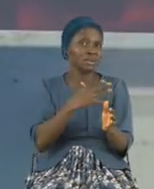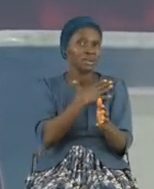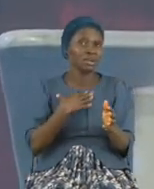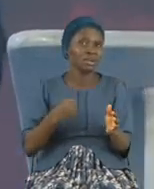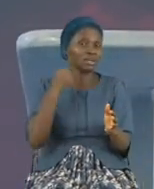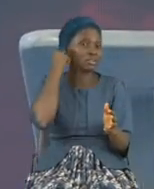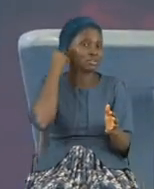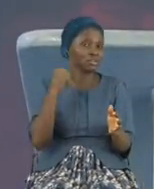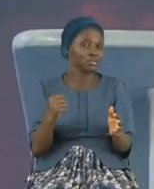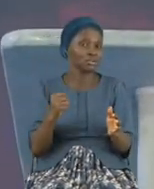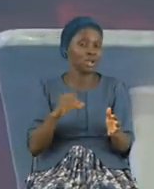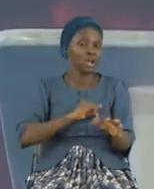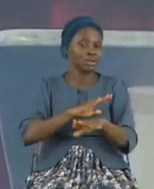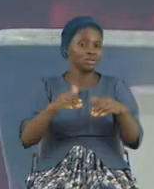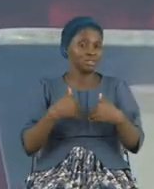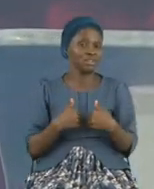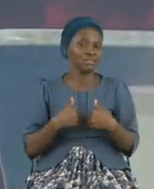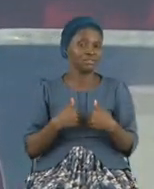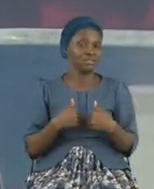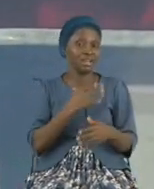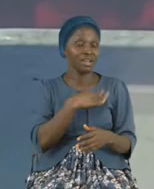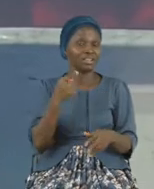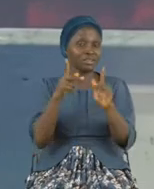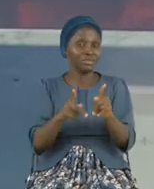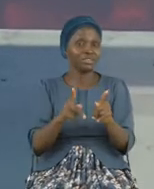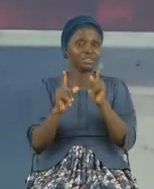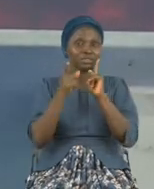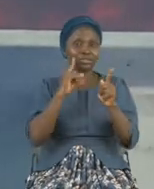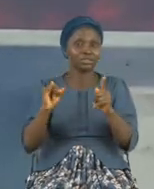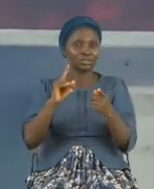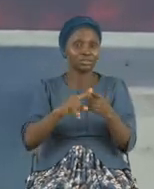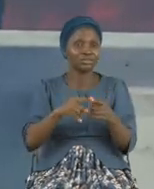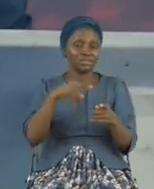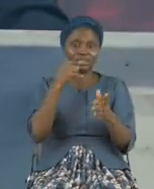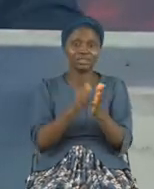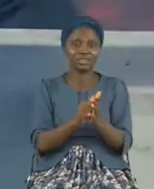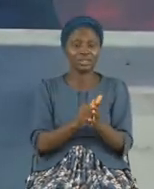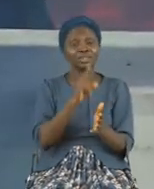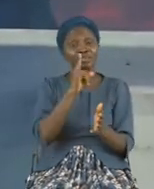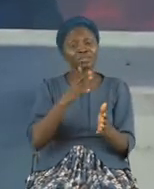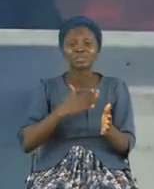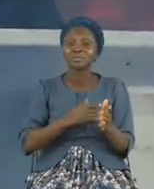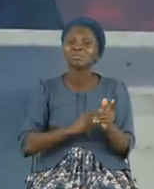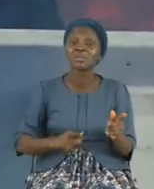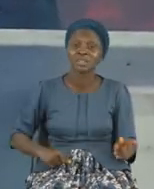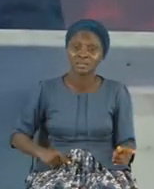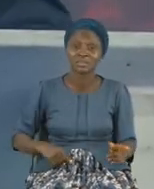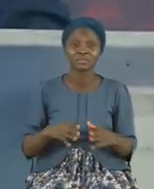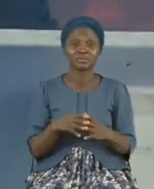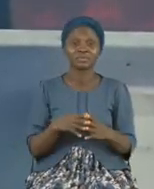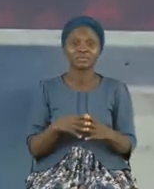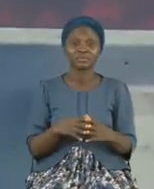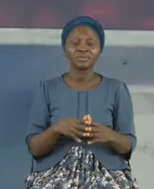to said, true, my Lord, neither can we say, in the name of Jesus